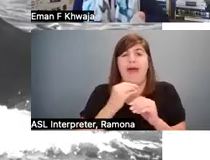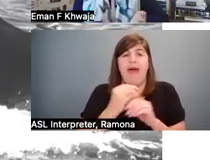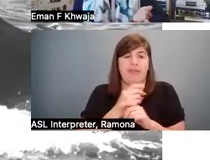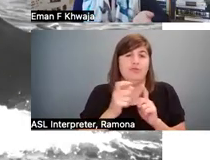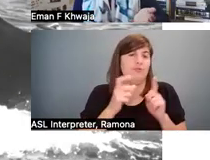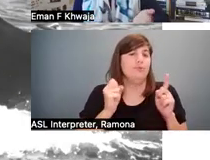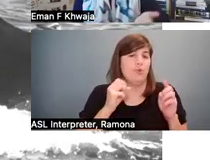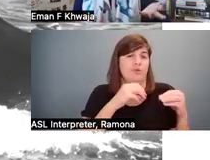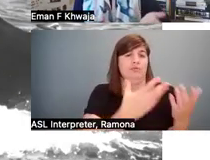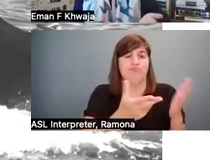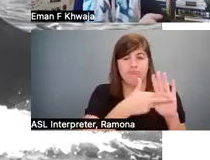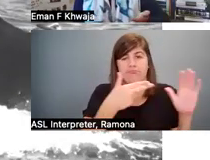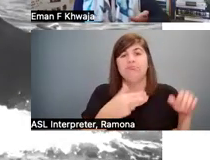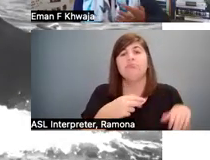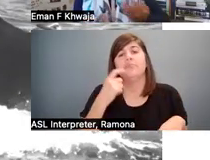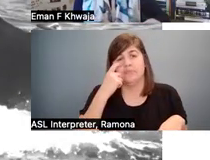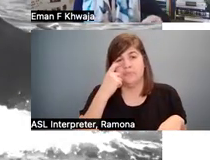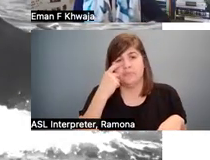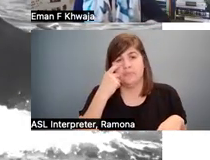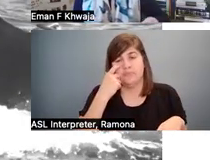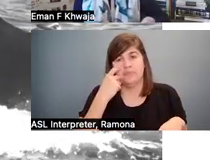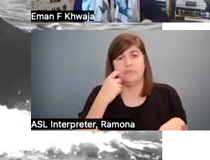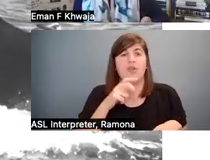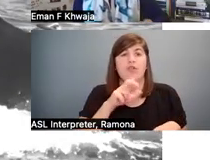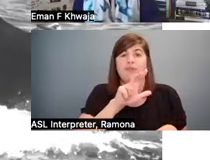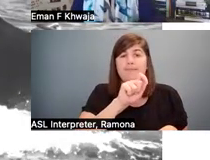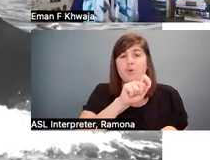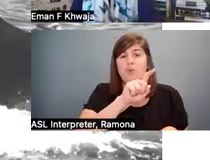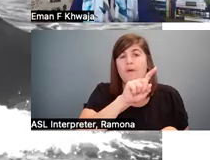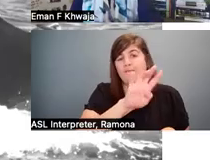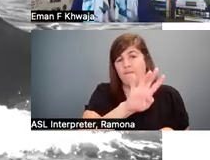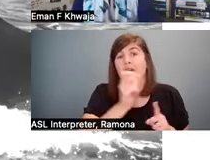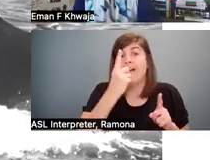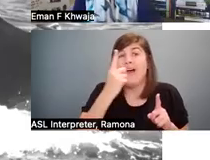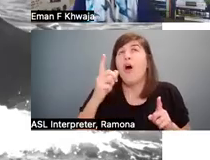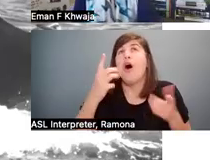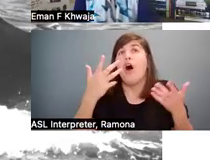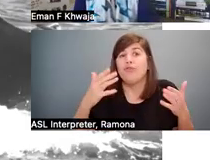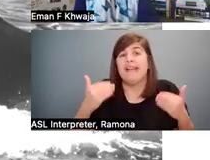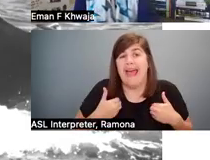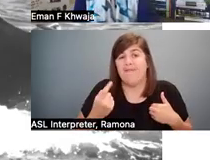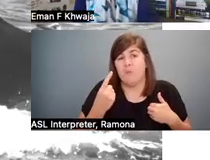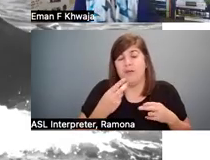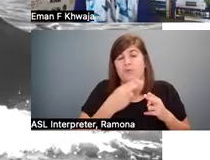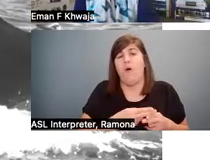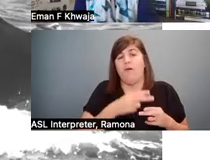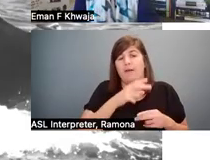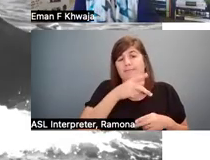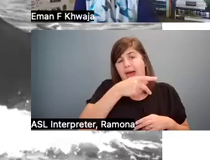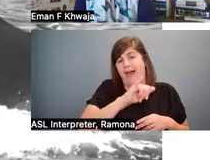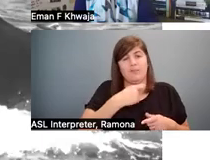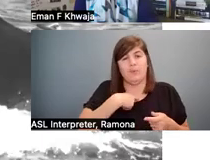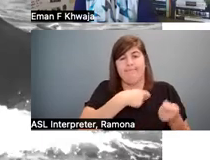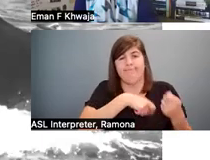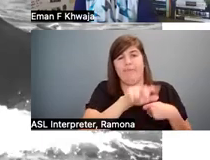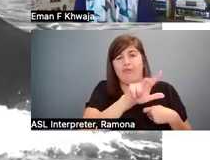so we gave him the next best thing, which is the first 3 digits of pi, which is 3.14. We have a whale named Nile based on this